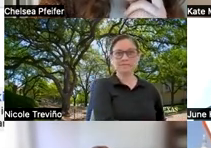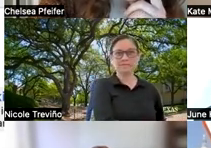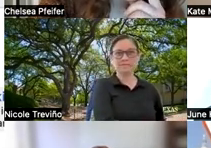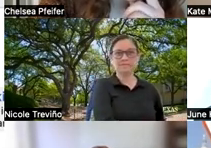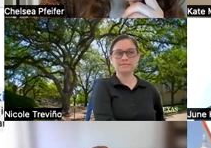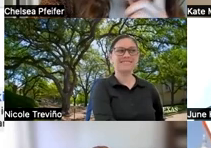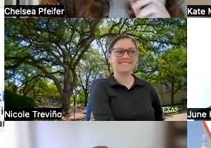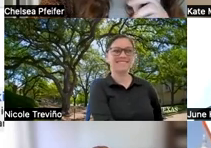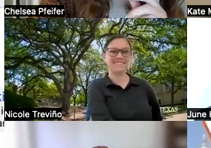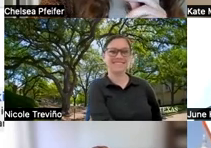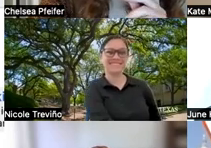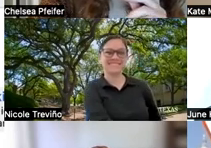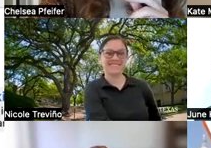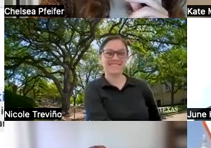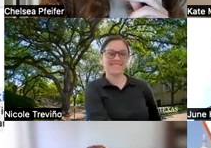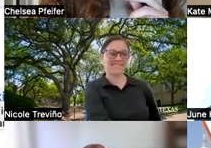work.